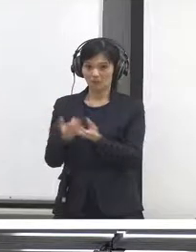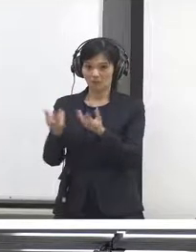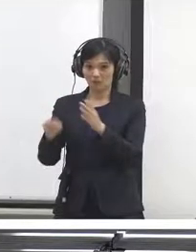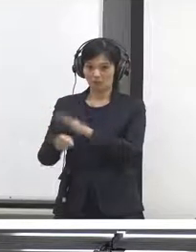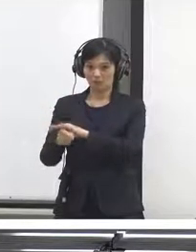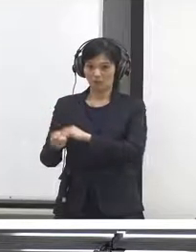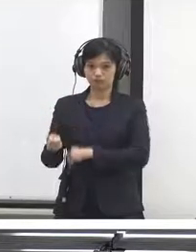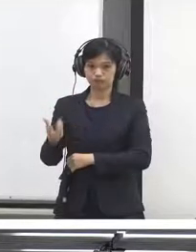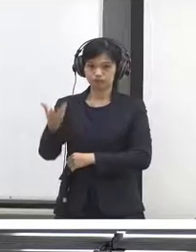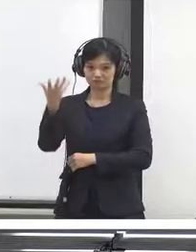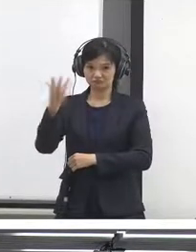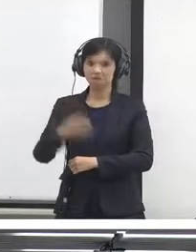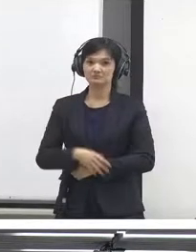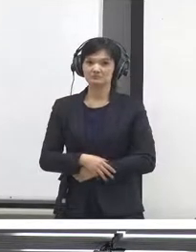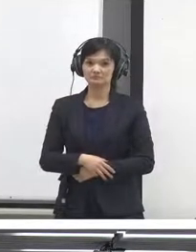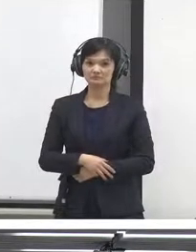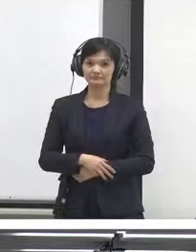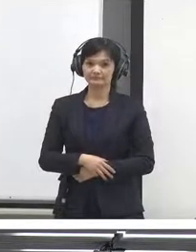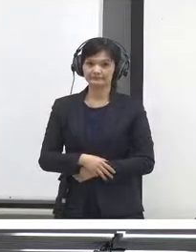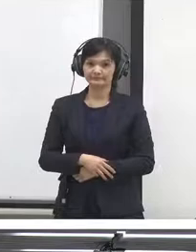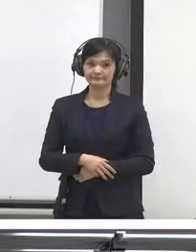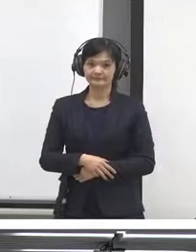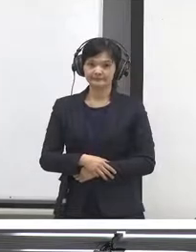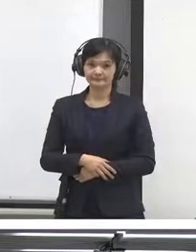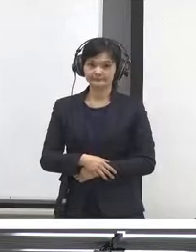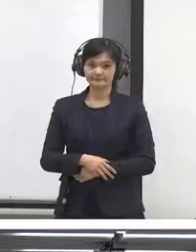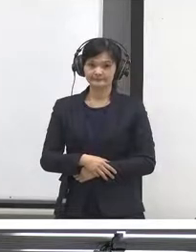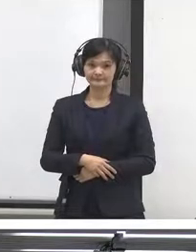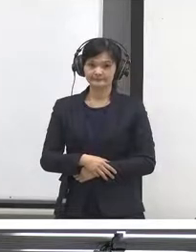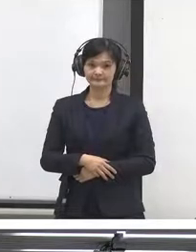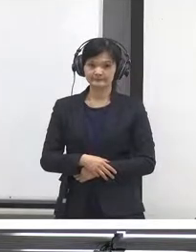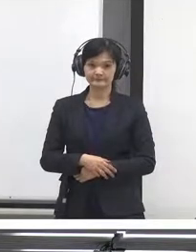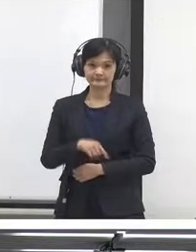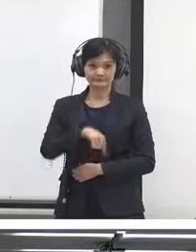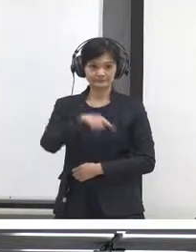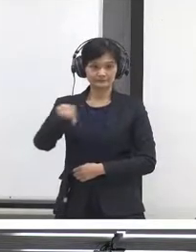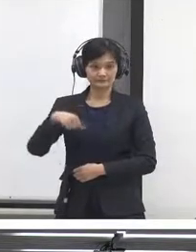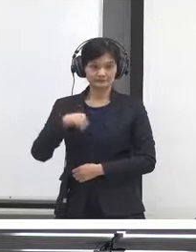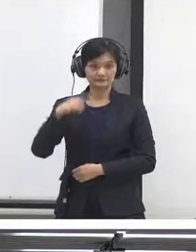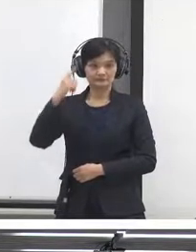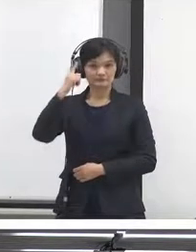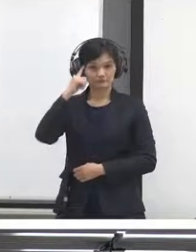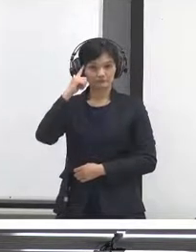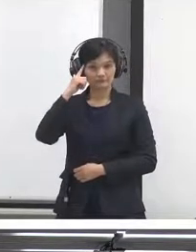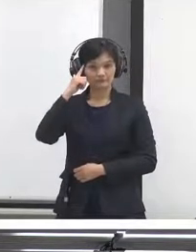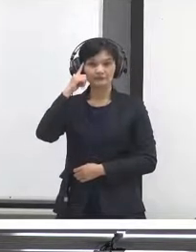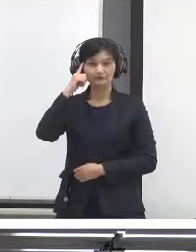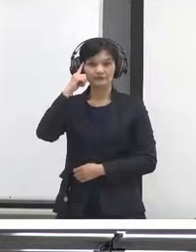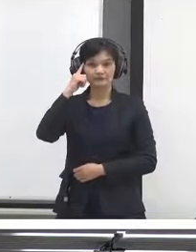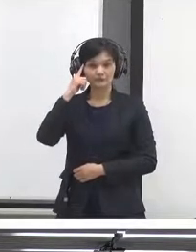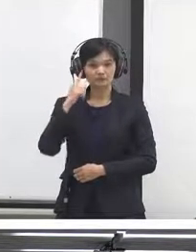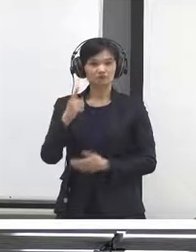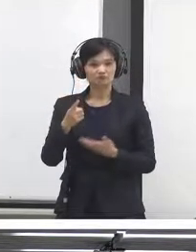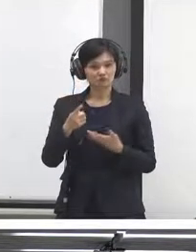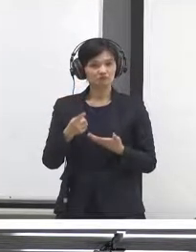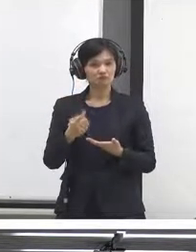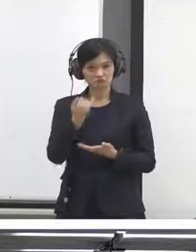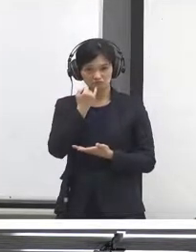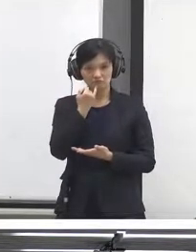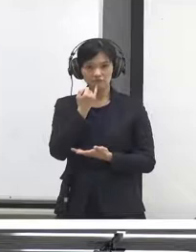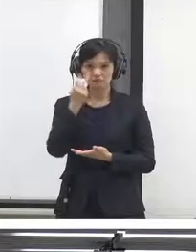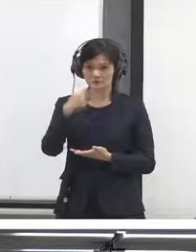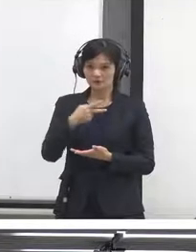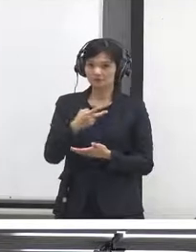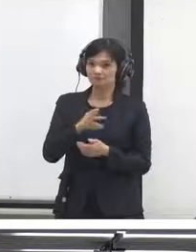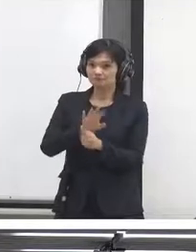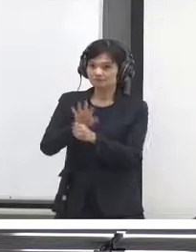things to do, record. And maybe we are too diligent because many female members of Herstory